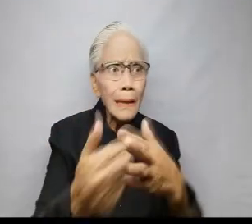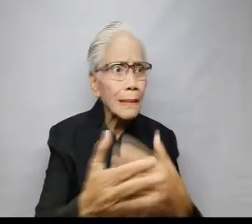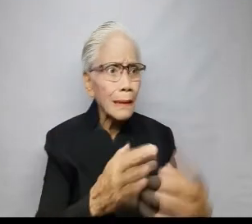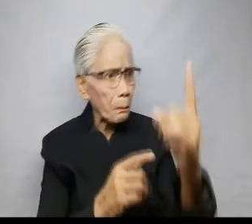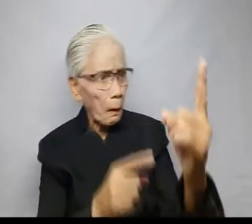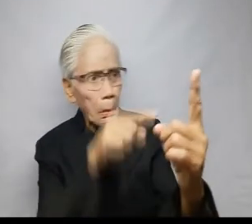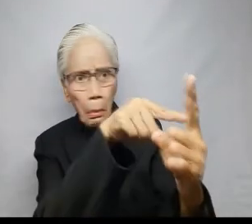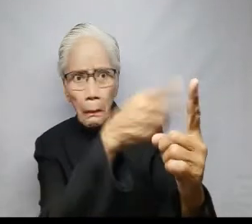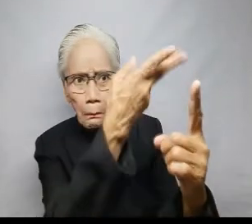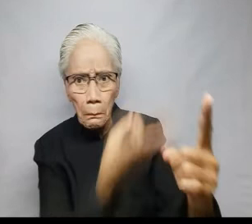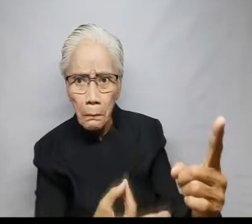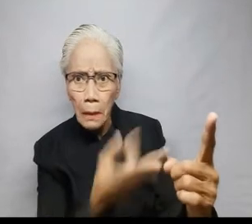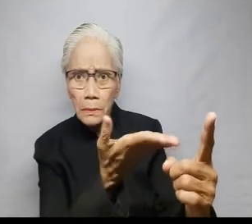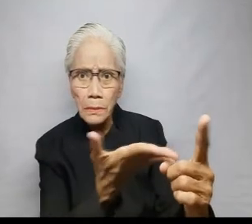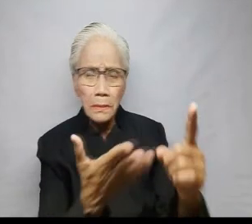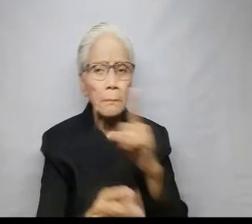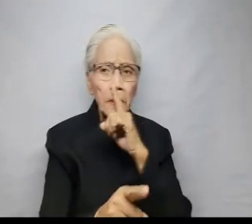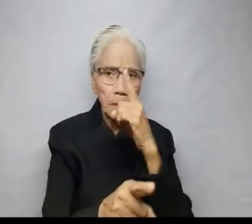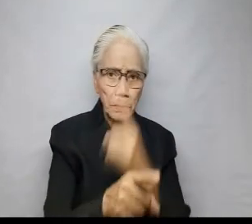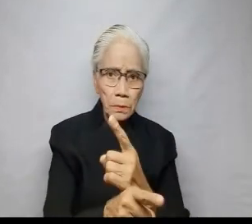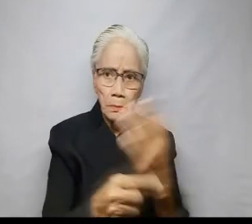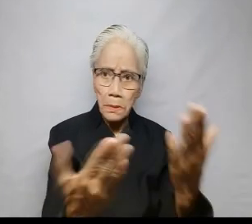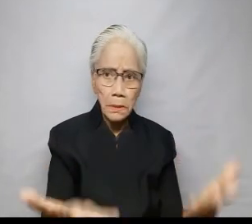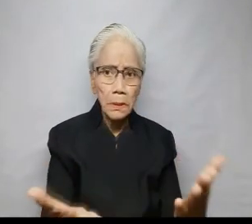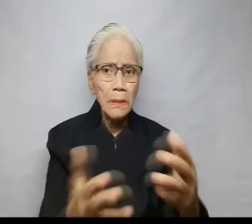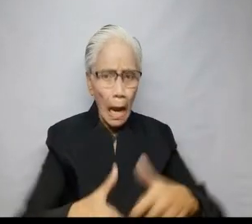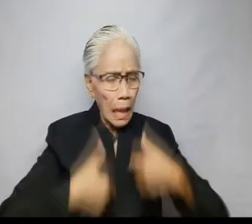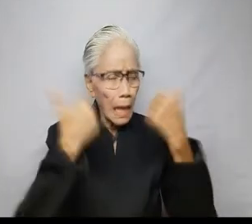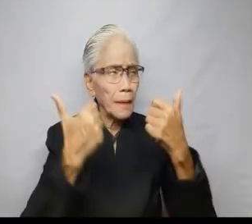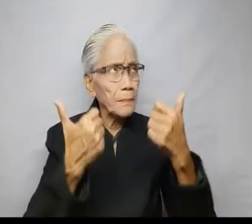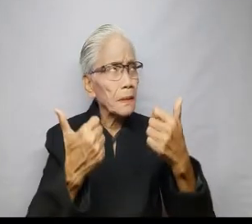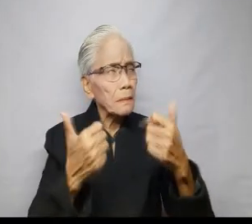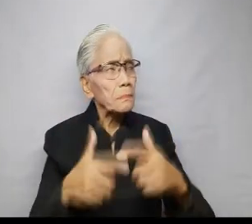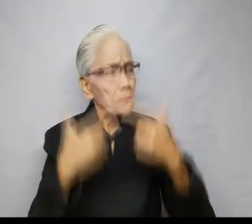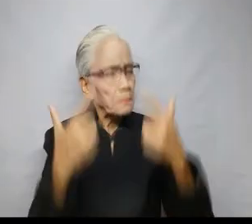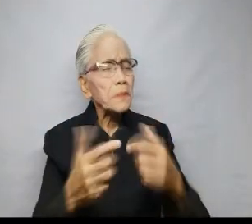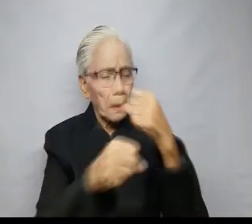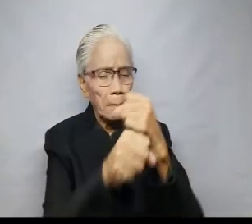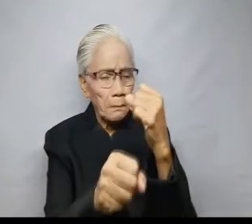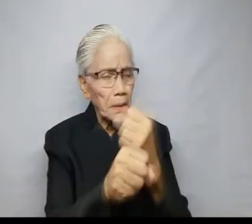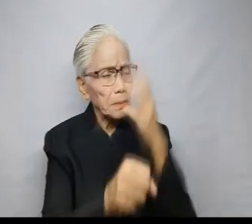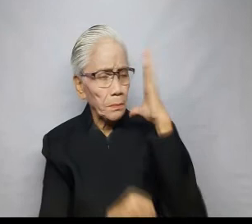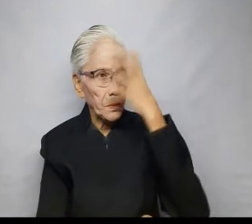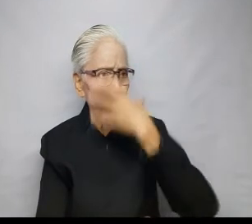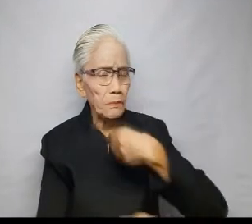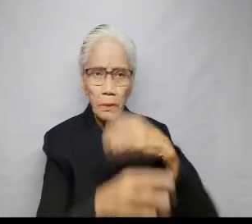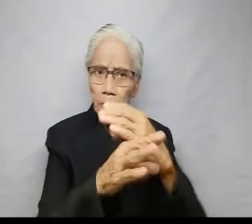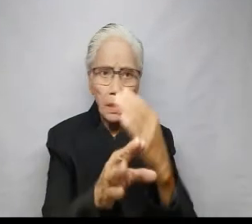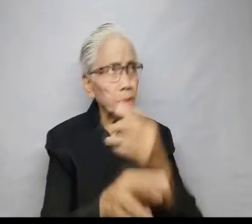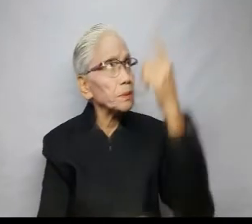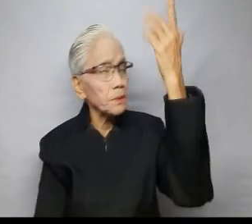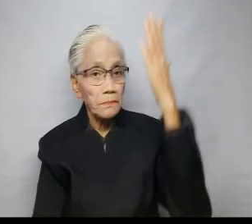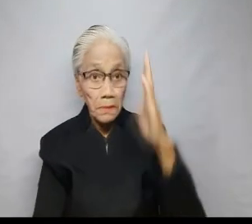or sister in God. And even if that person were an unbeliever, the fact that he or she is alive and